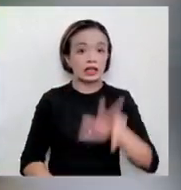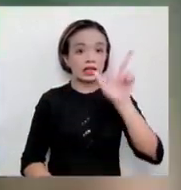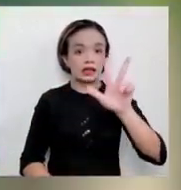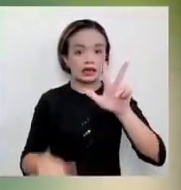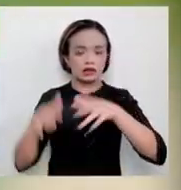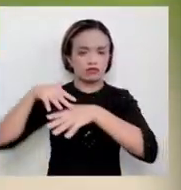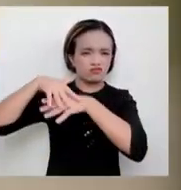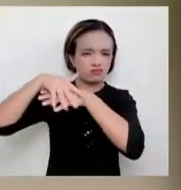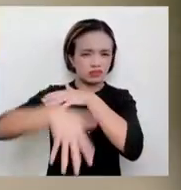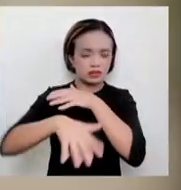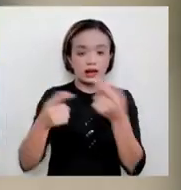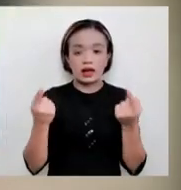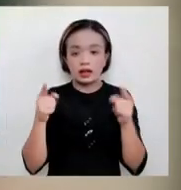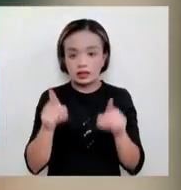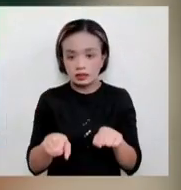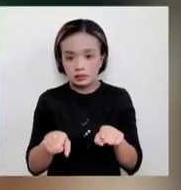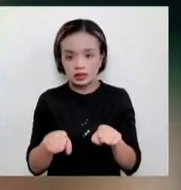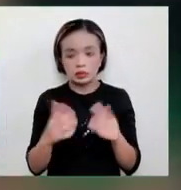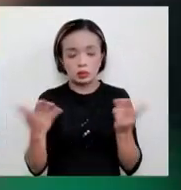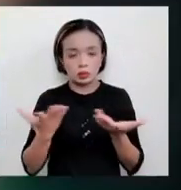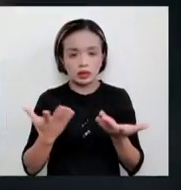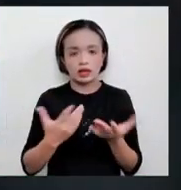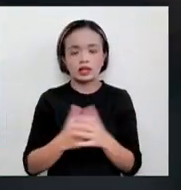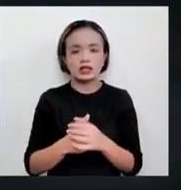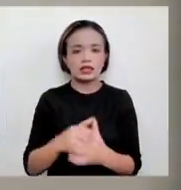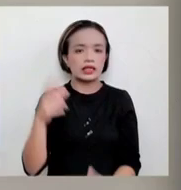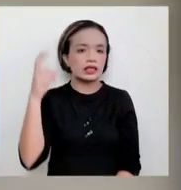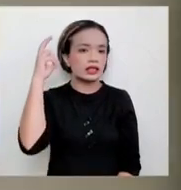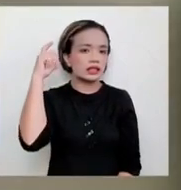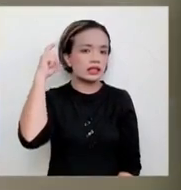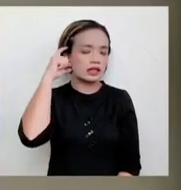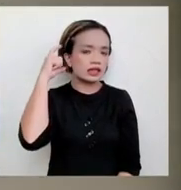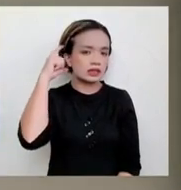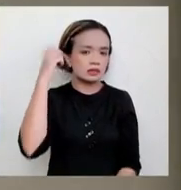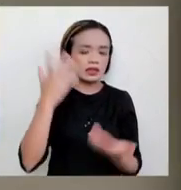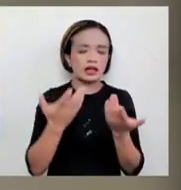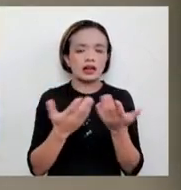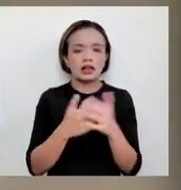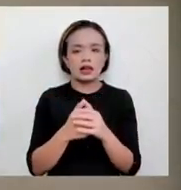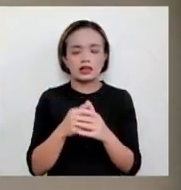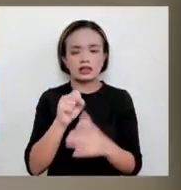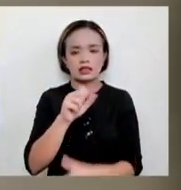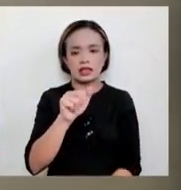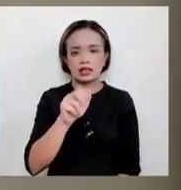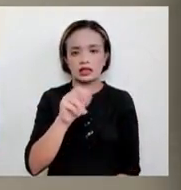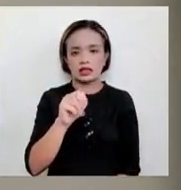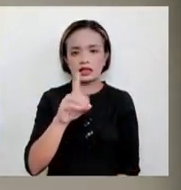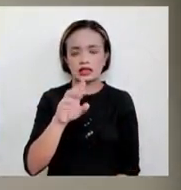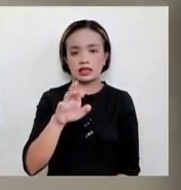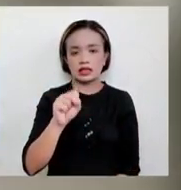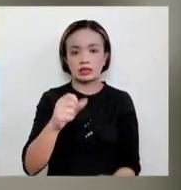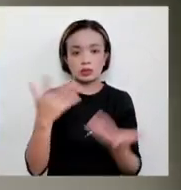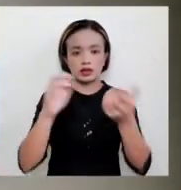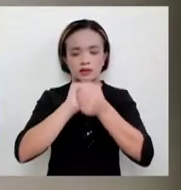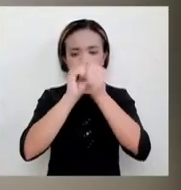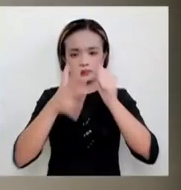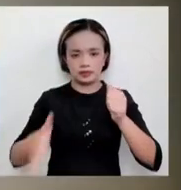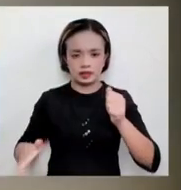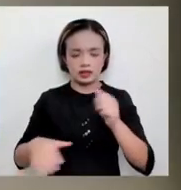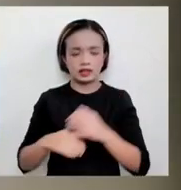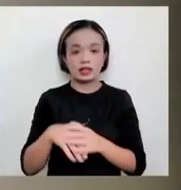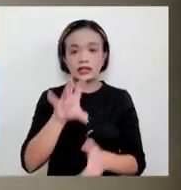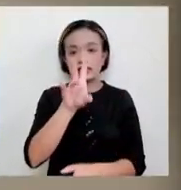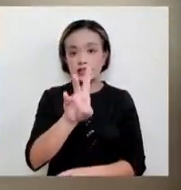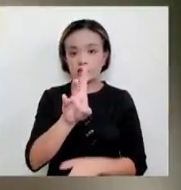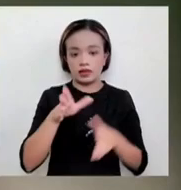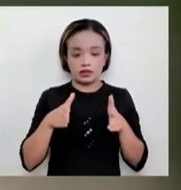incidents were reported in Legazpi City, Albay, and San Andres and Viga in Catanduanes. Seven national roads in Camarines Sur